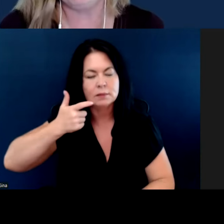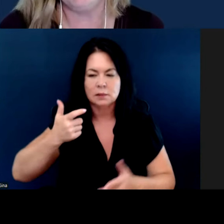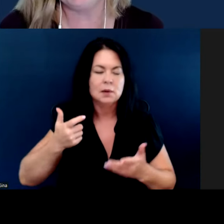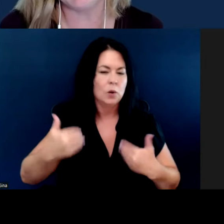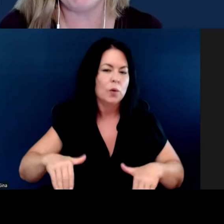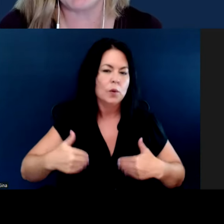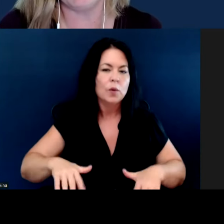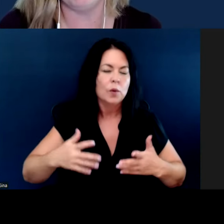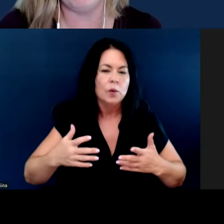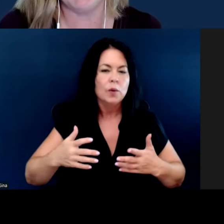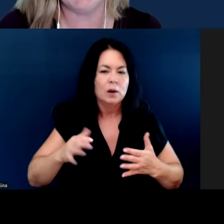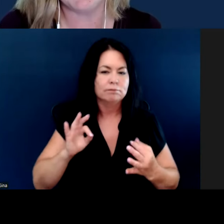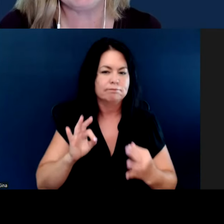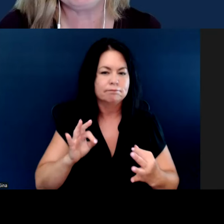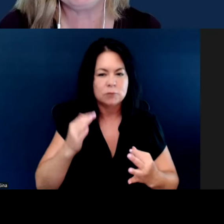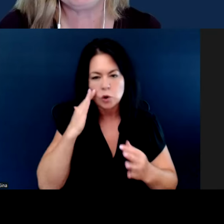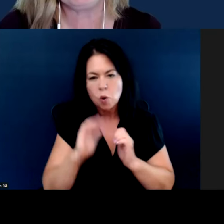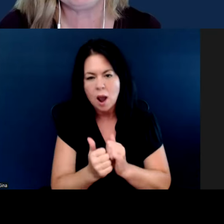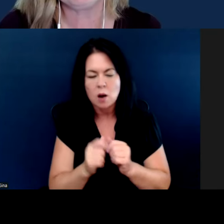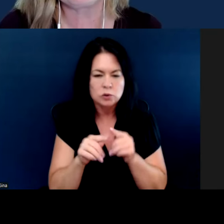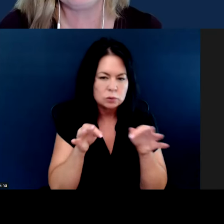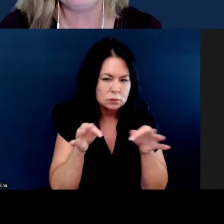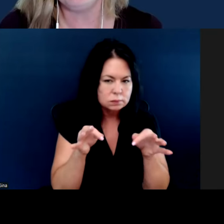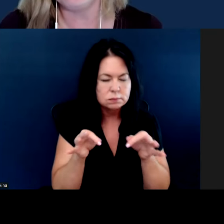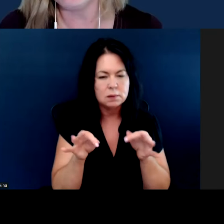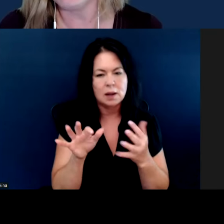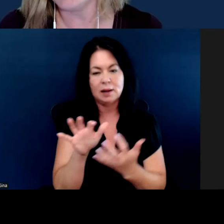be a confusing part of Medicare.